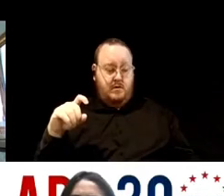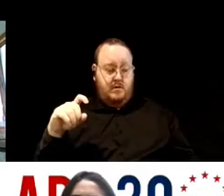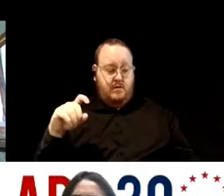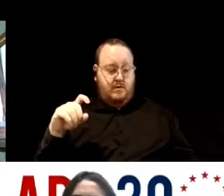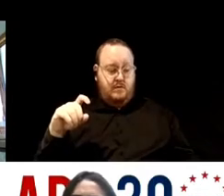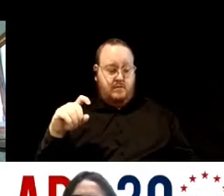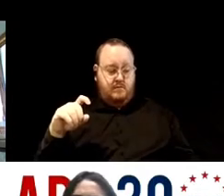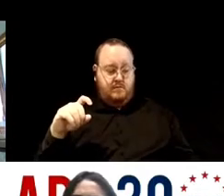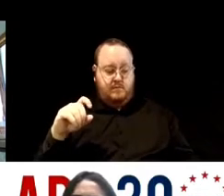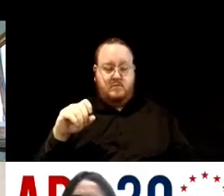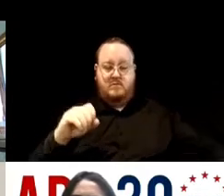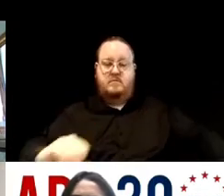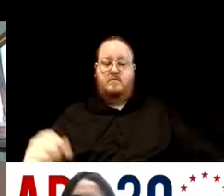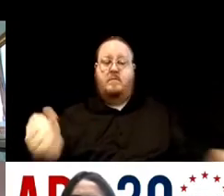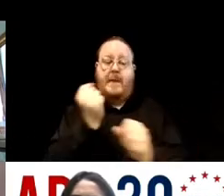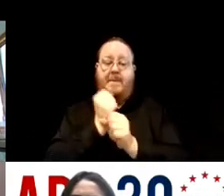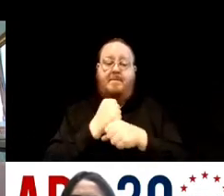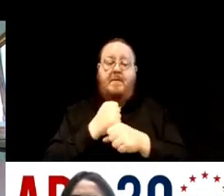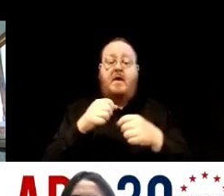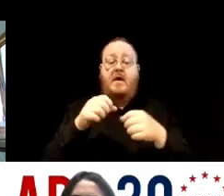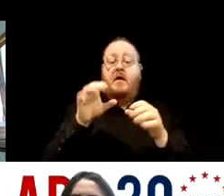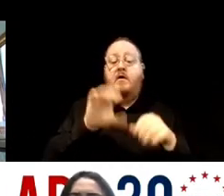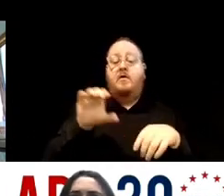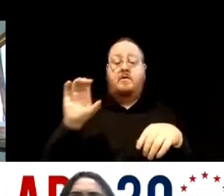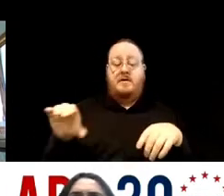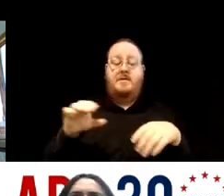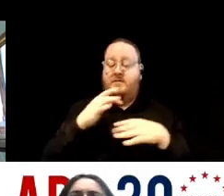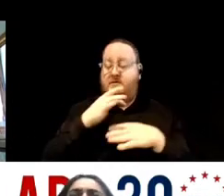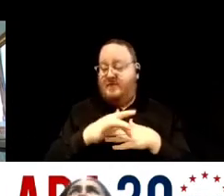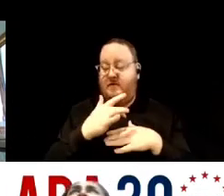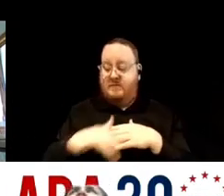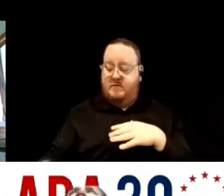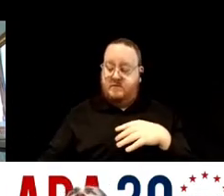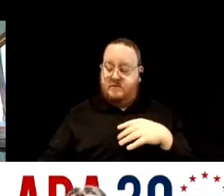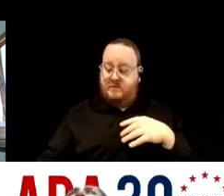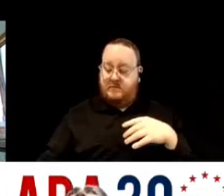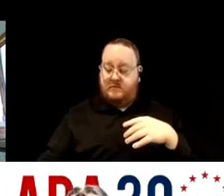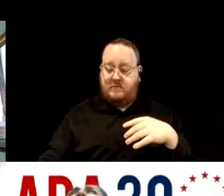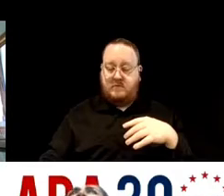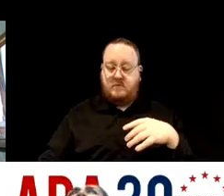make the closed captioning available. Susan and I were just talking about this beforehand as well.